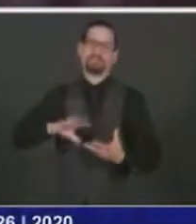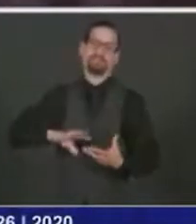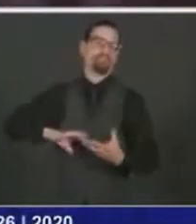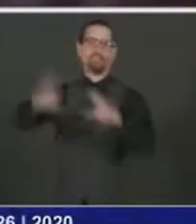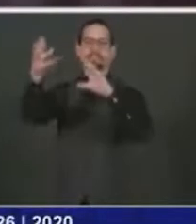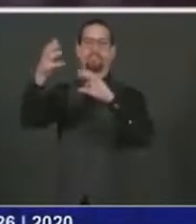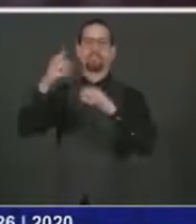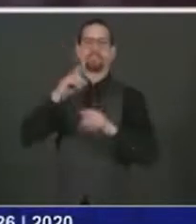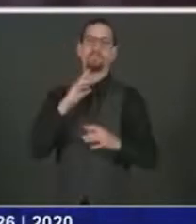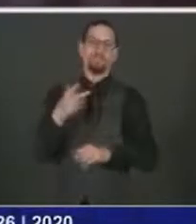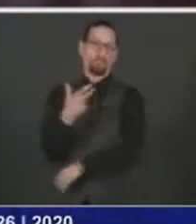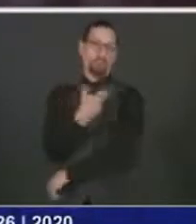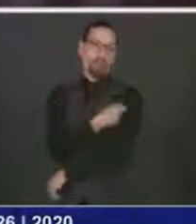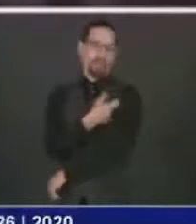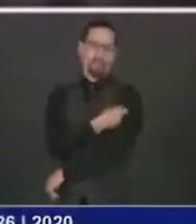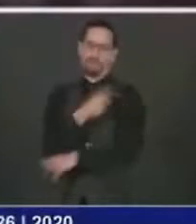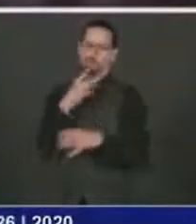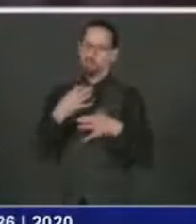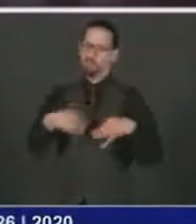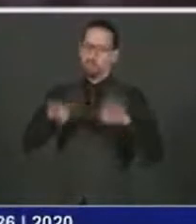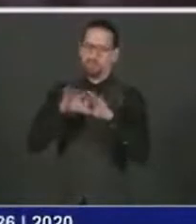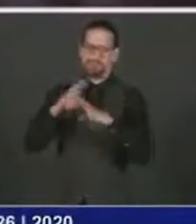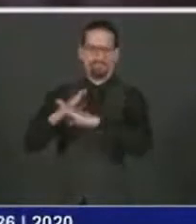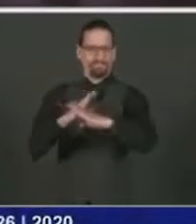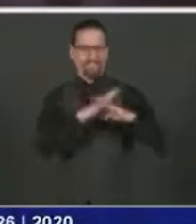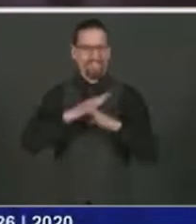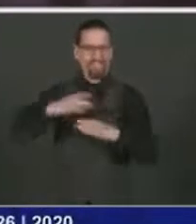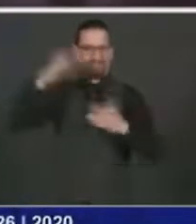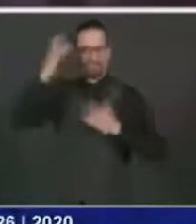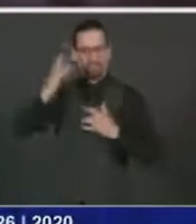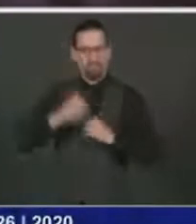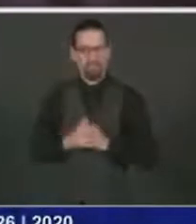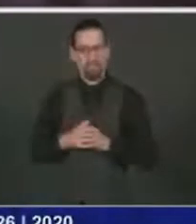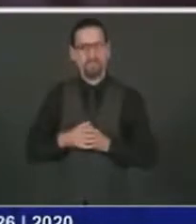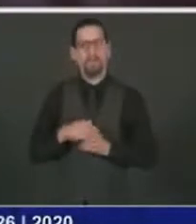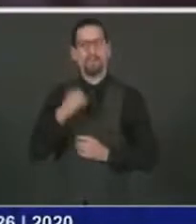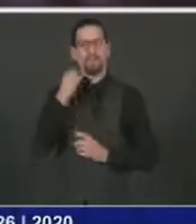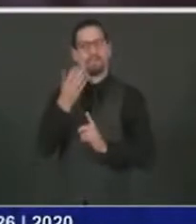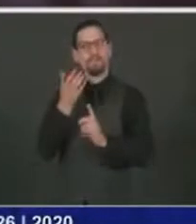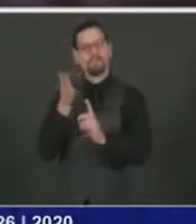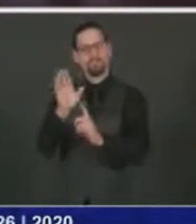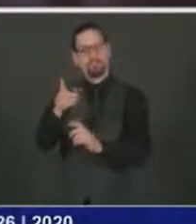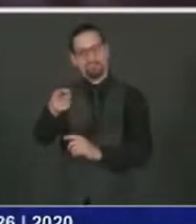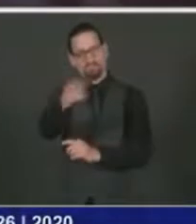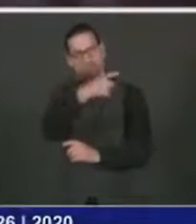Parents, if you have a child who is under 2, a baby,